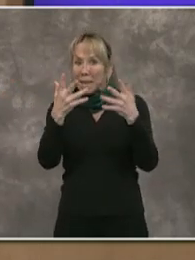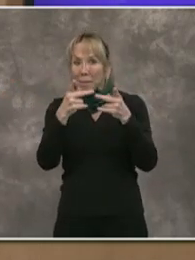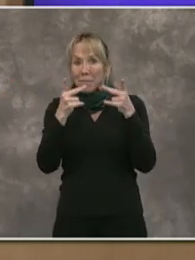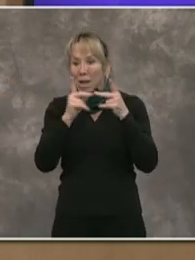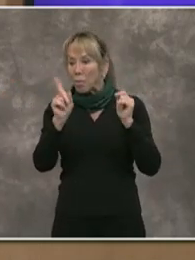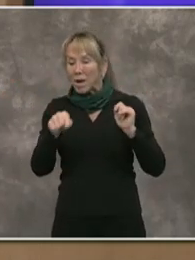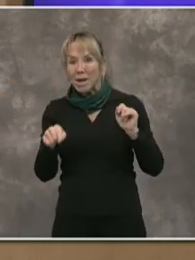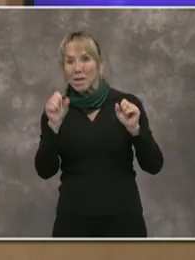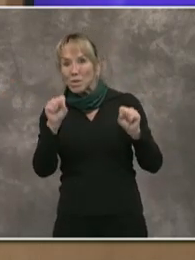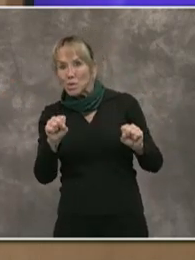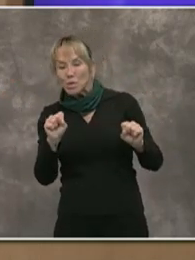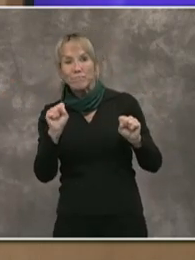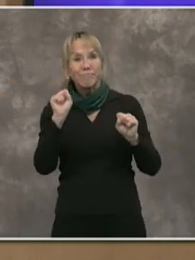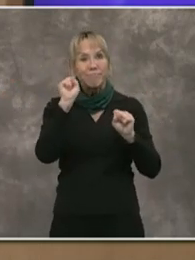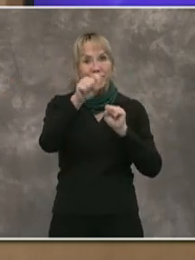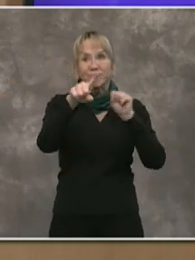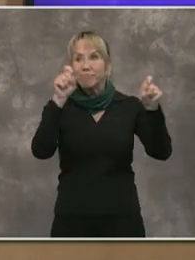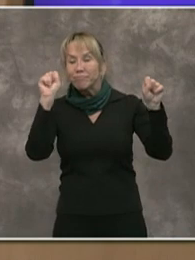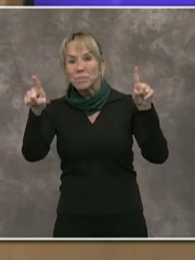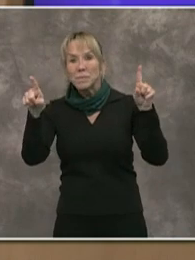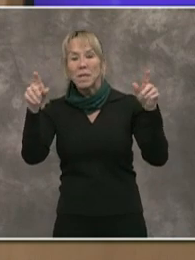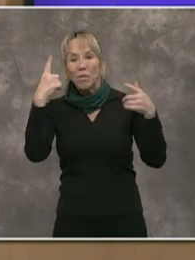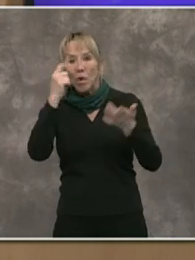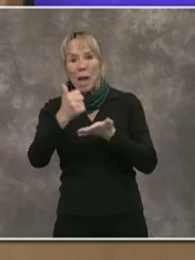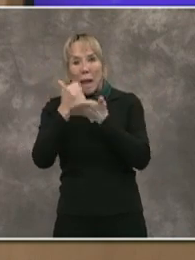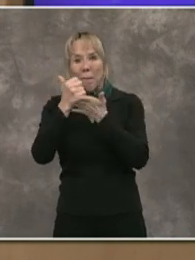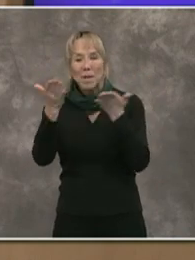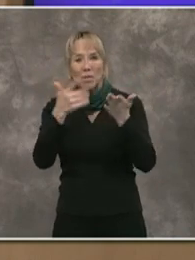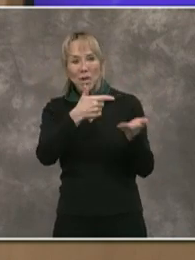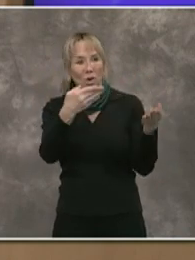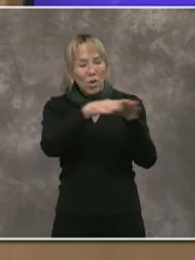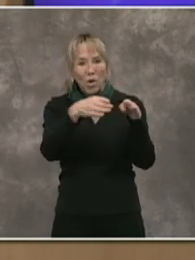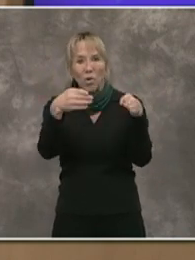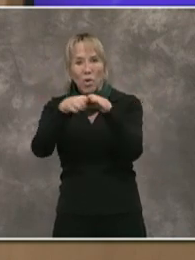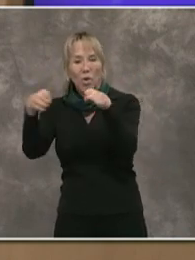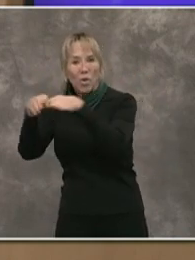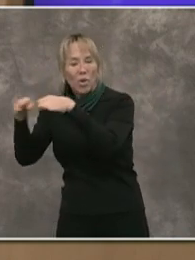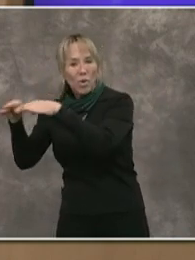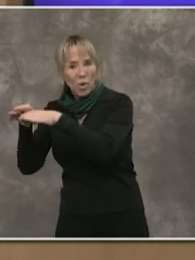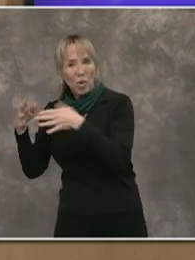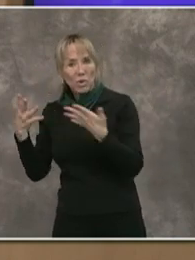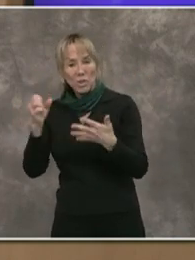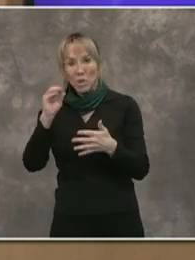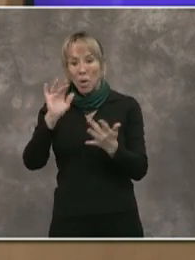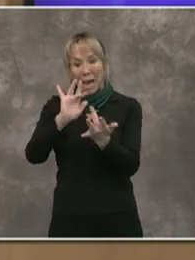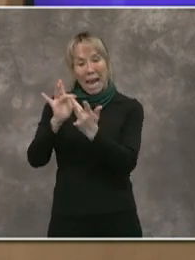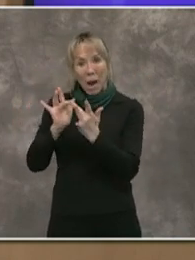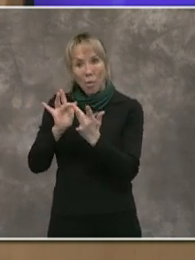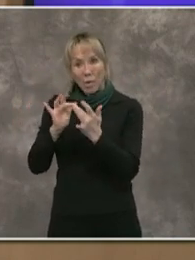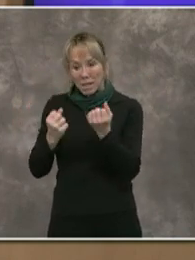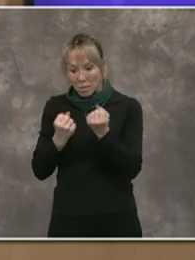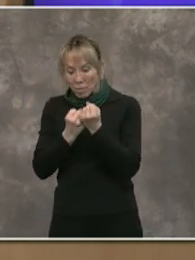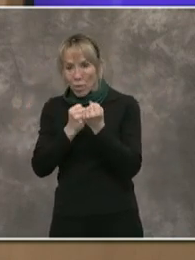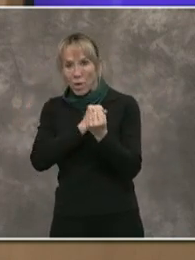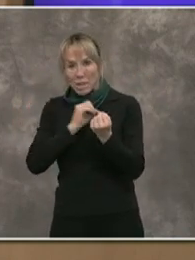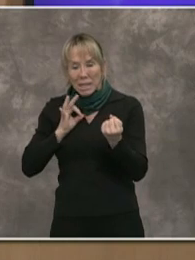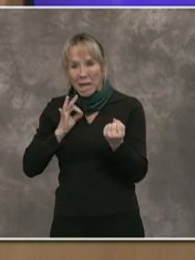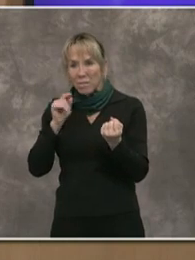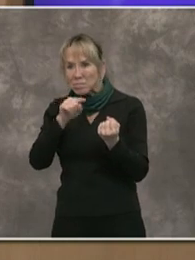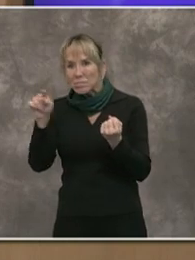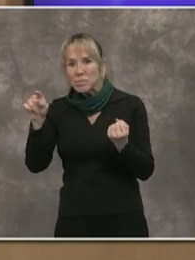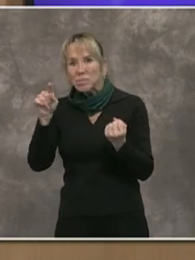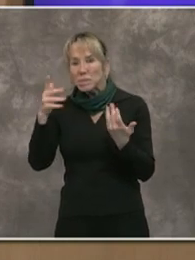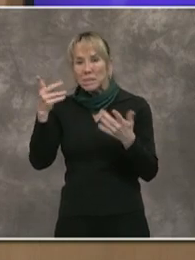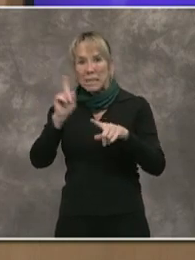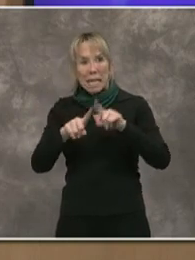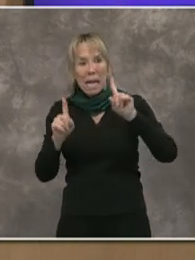and services, a lot of those places are closed. A lot of the outreach workers and social workers and support staff are not able